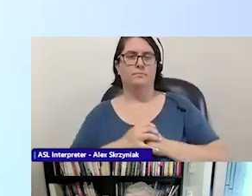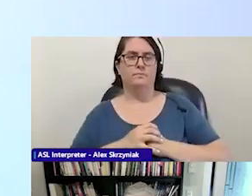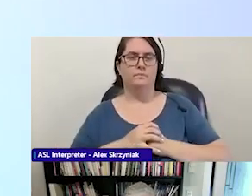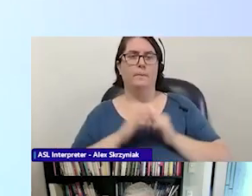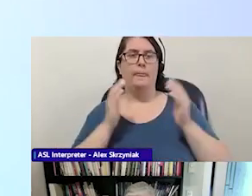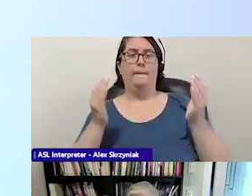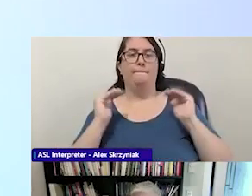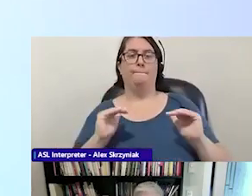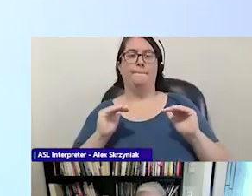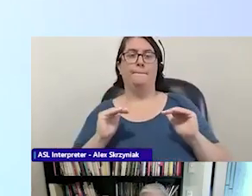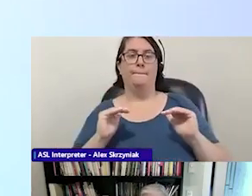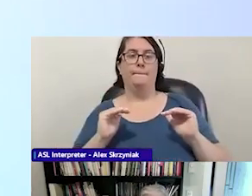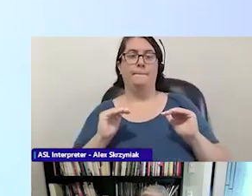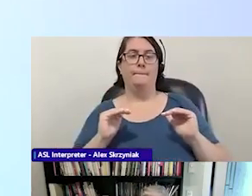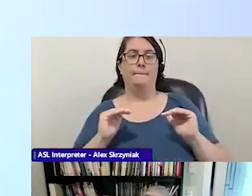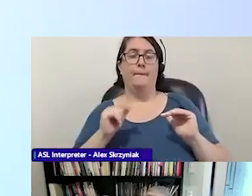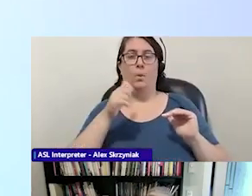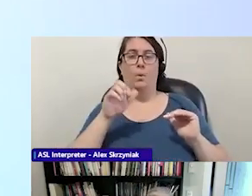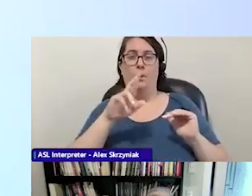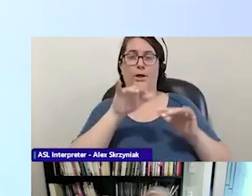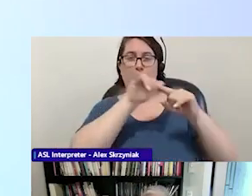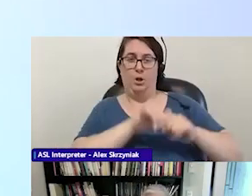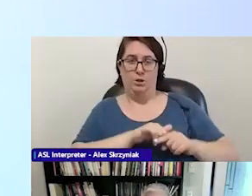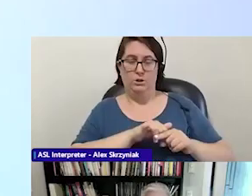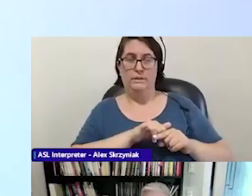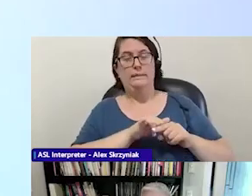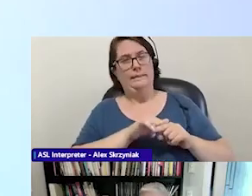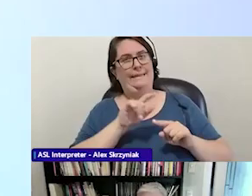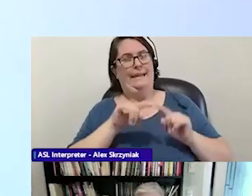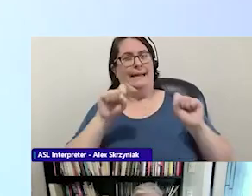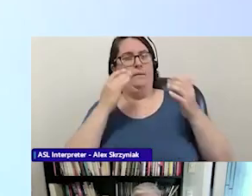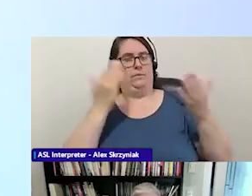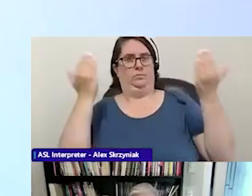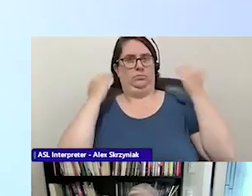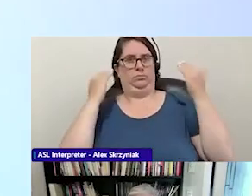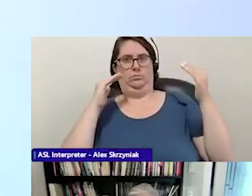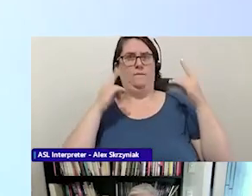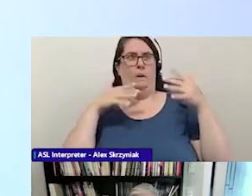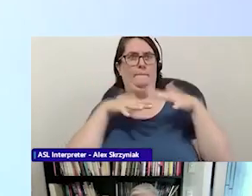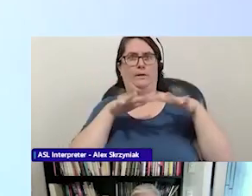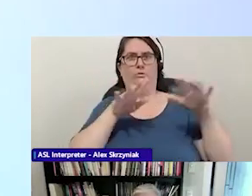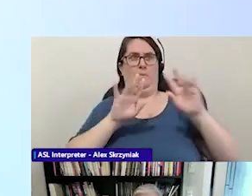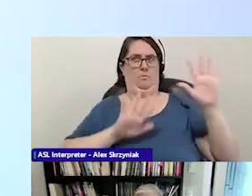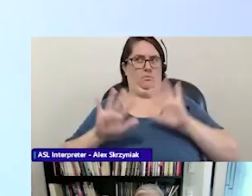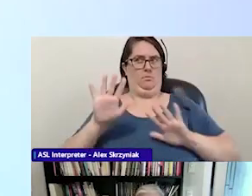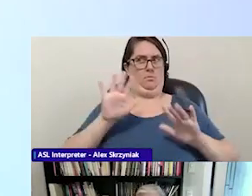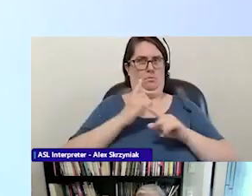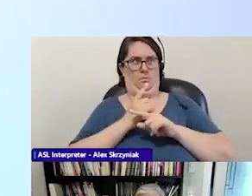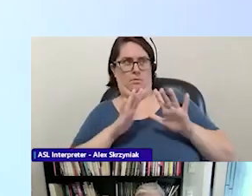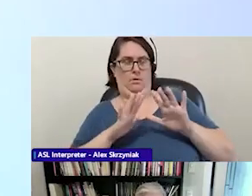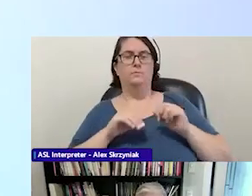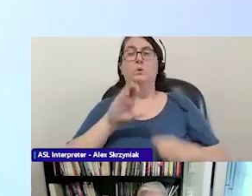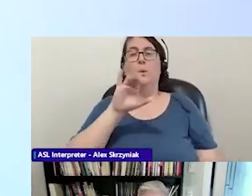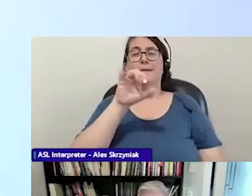Moving on to some queer terminology, which can be daunting for mainstream audiences.